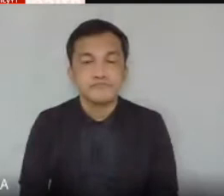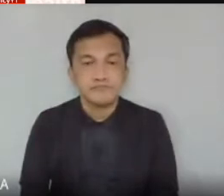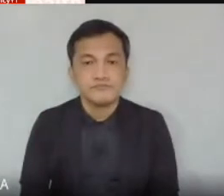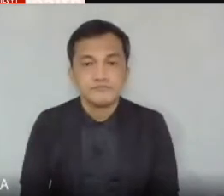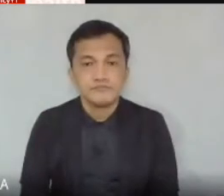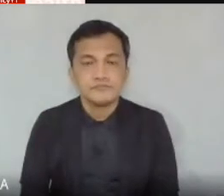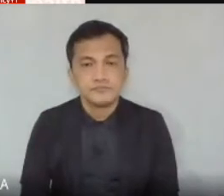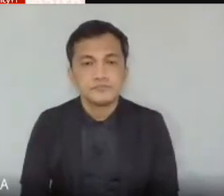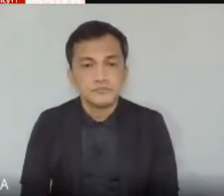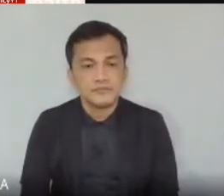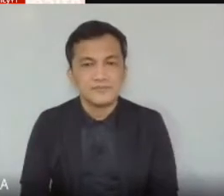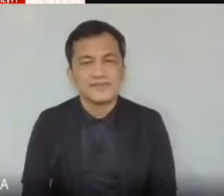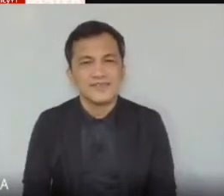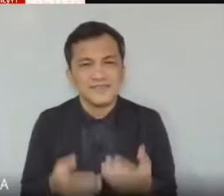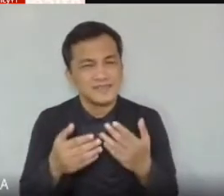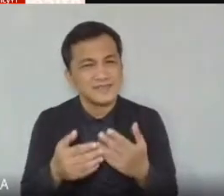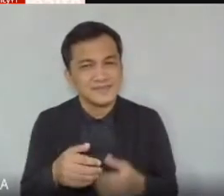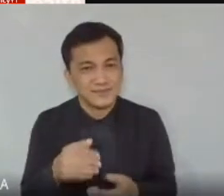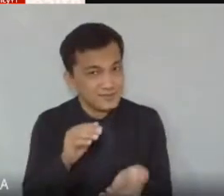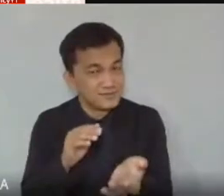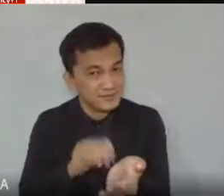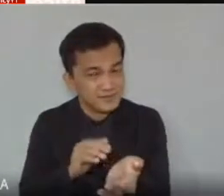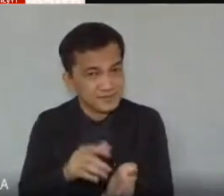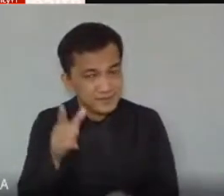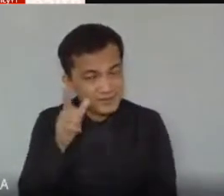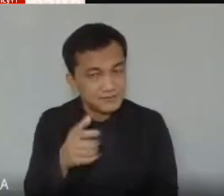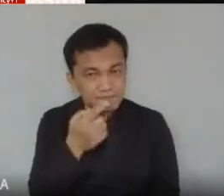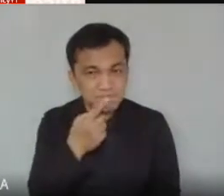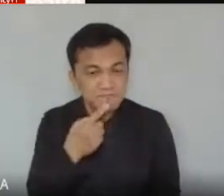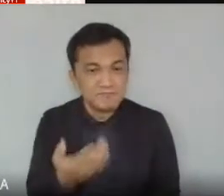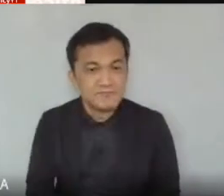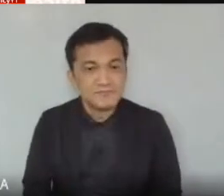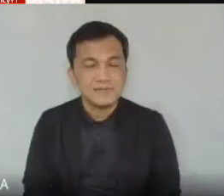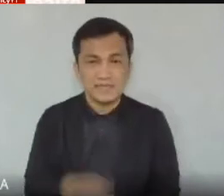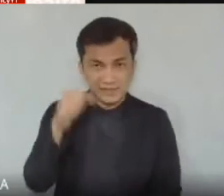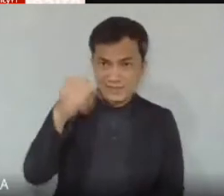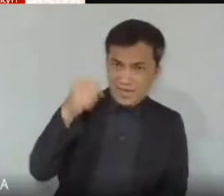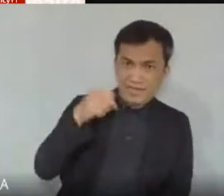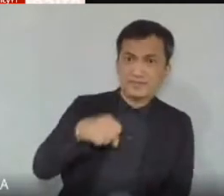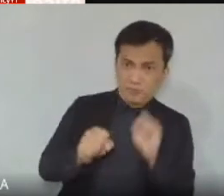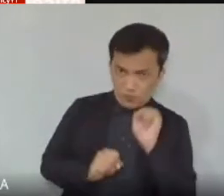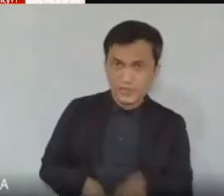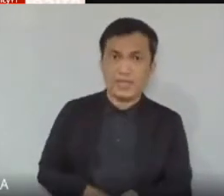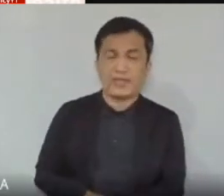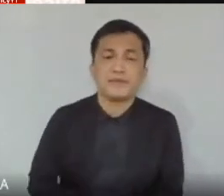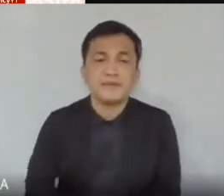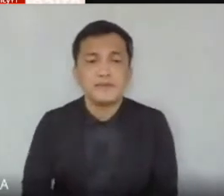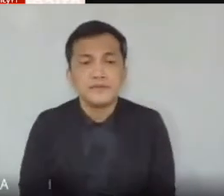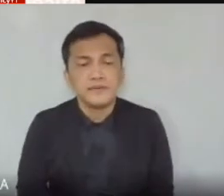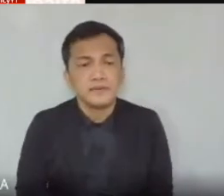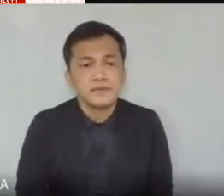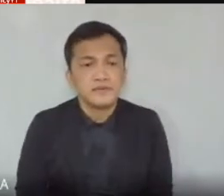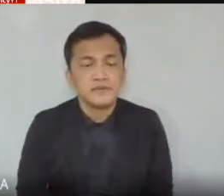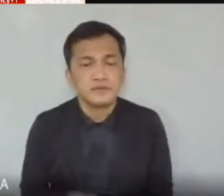health unit, but here at the city is a health centers. So our health centers are